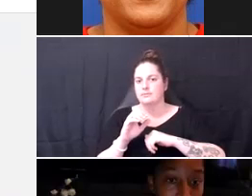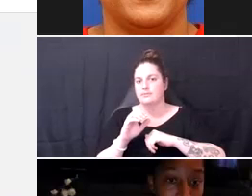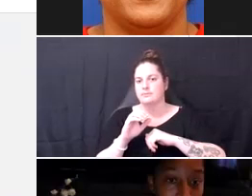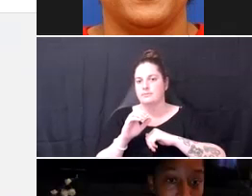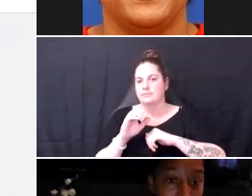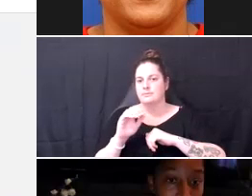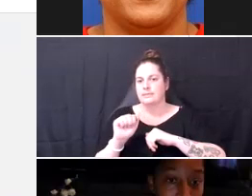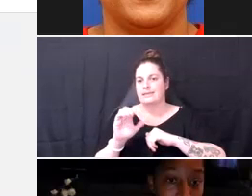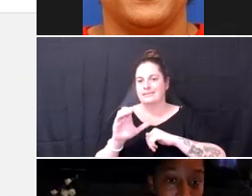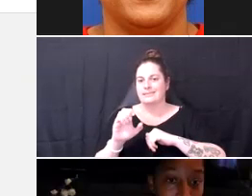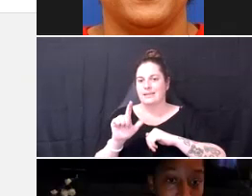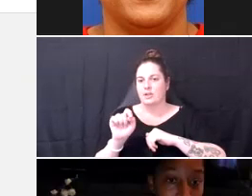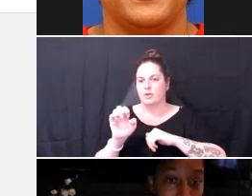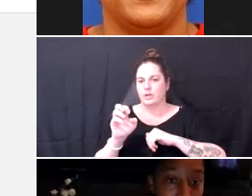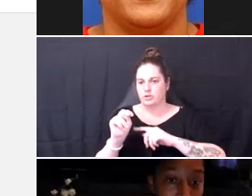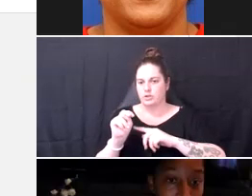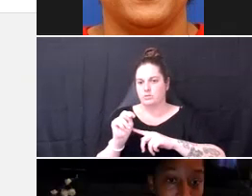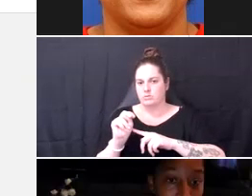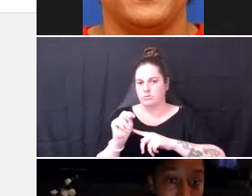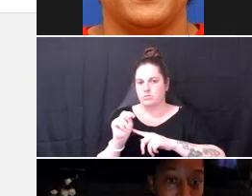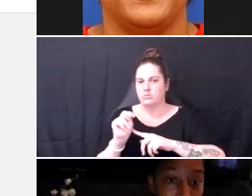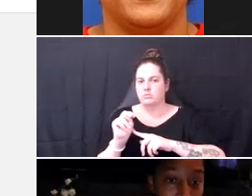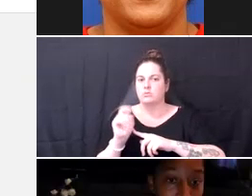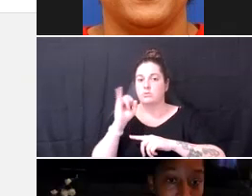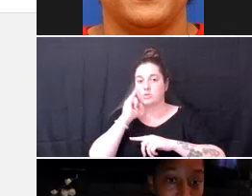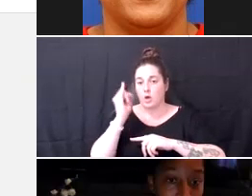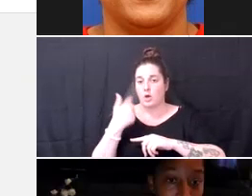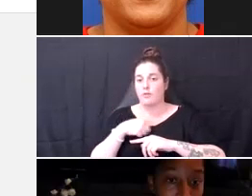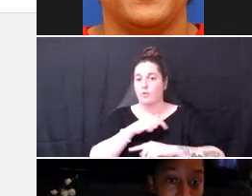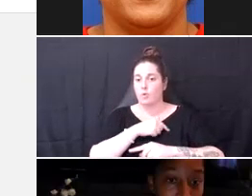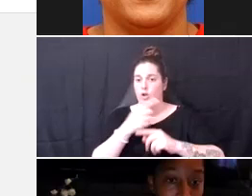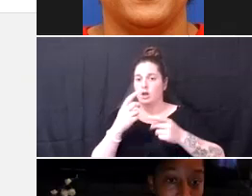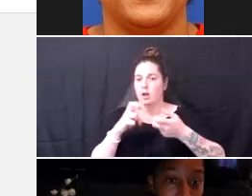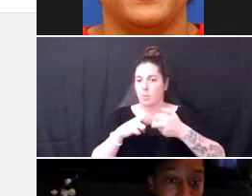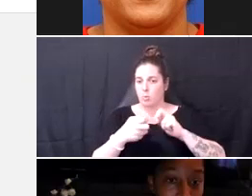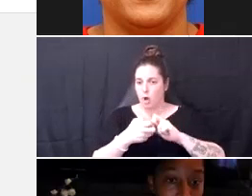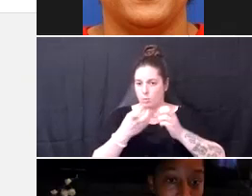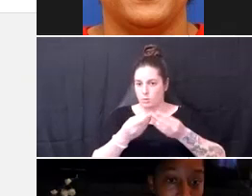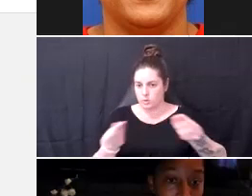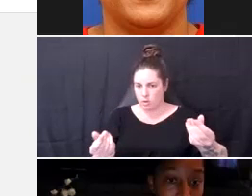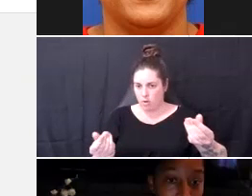And so if we are going to problem solve,